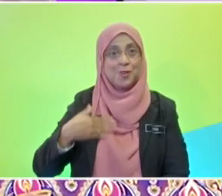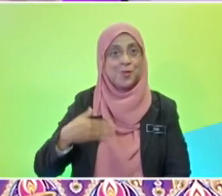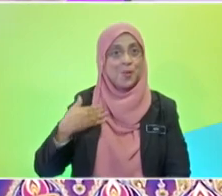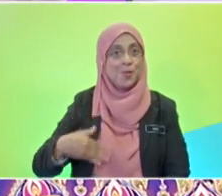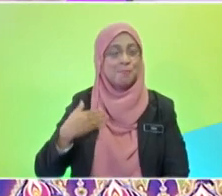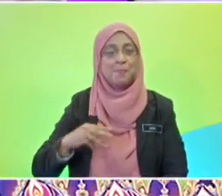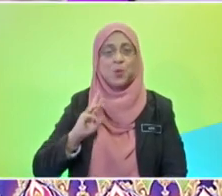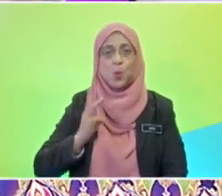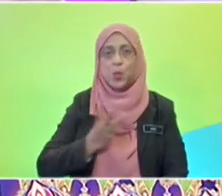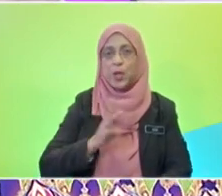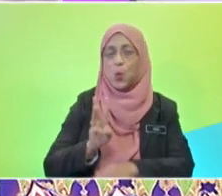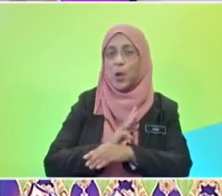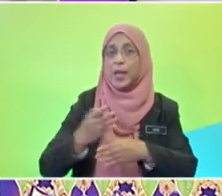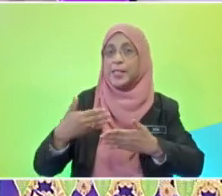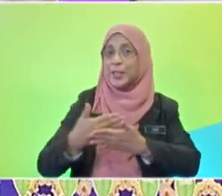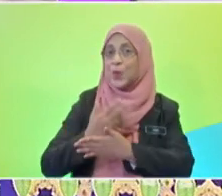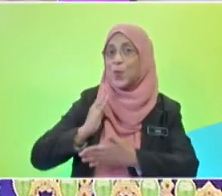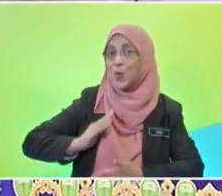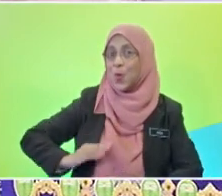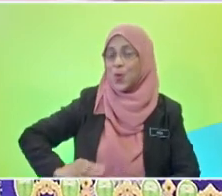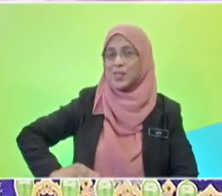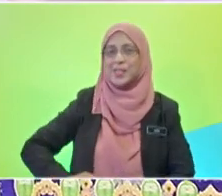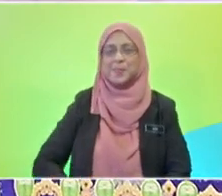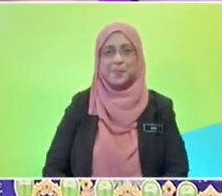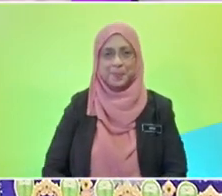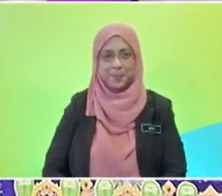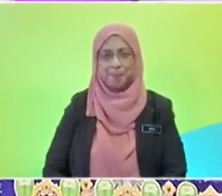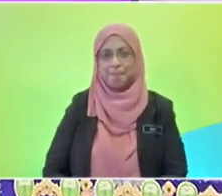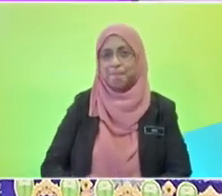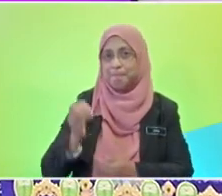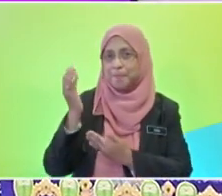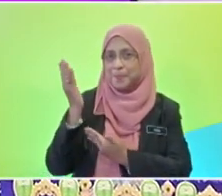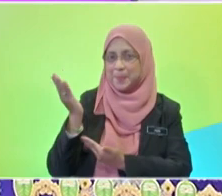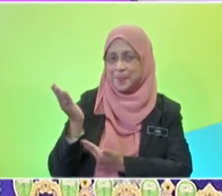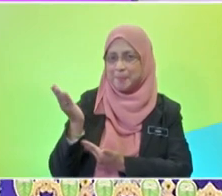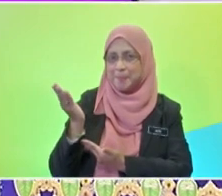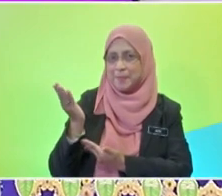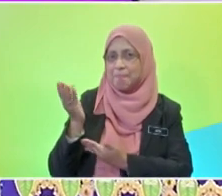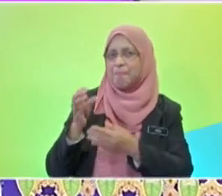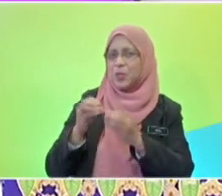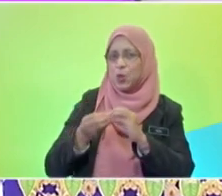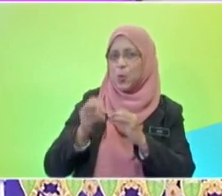we wear new clothes. Okay, so this should be number